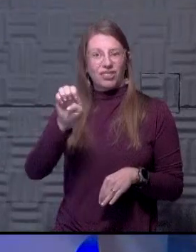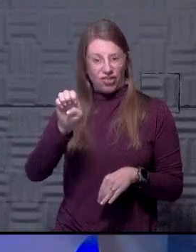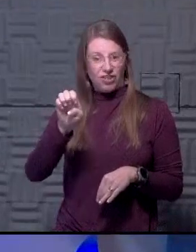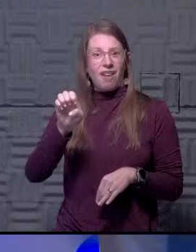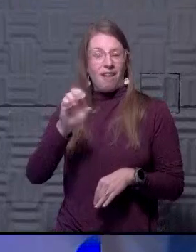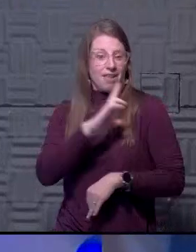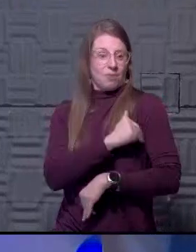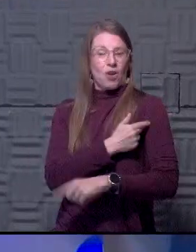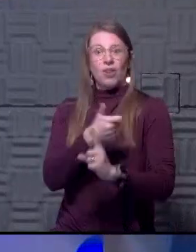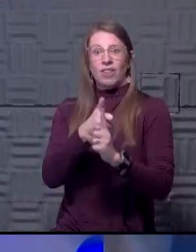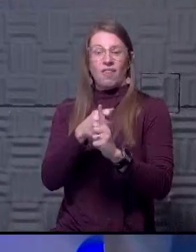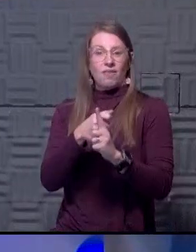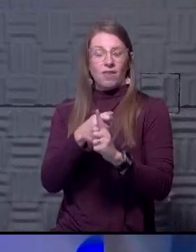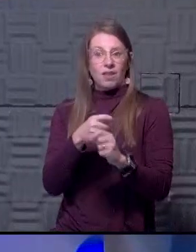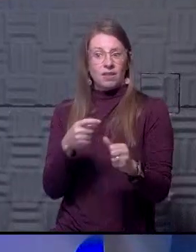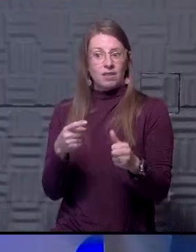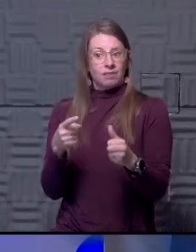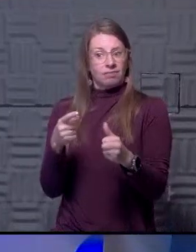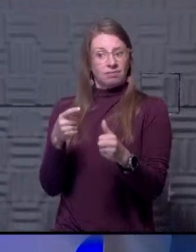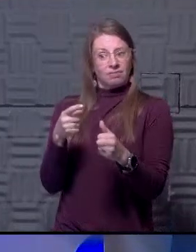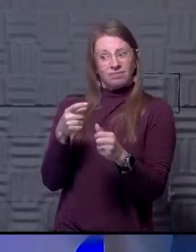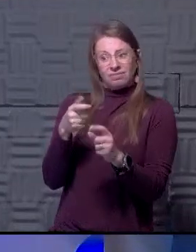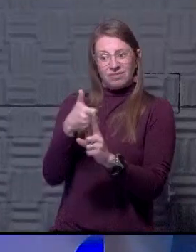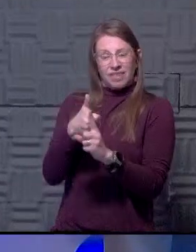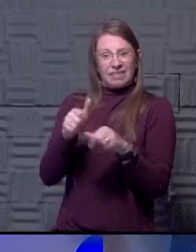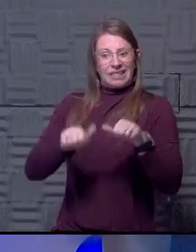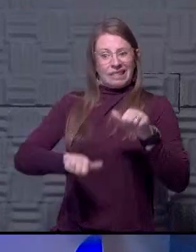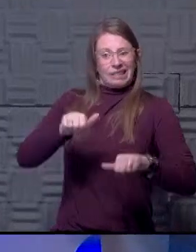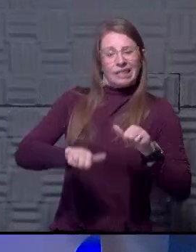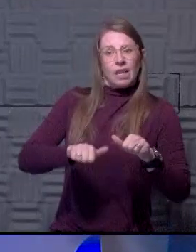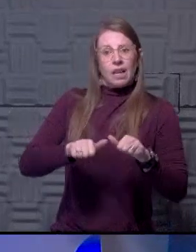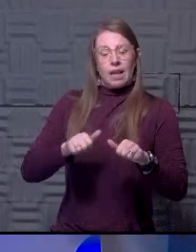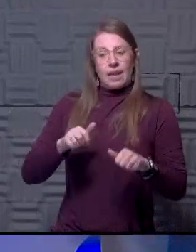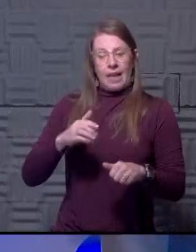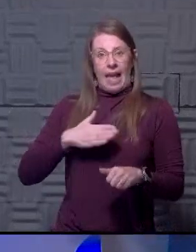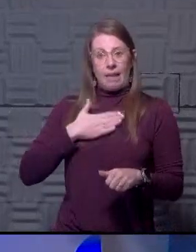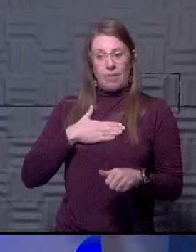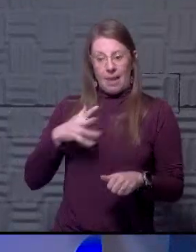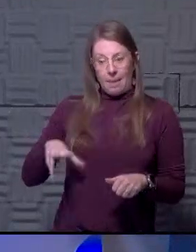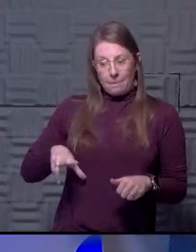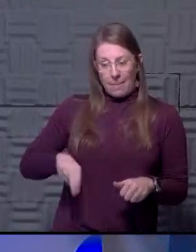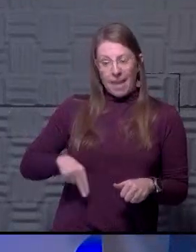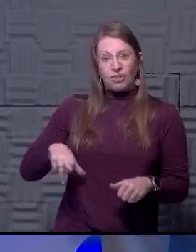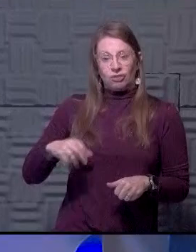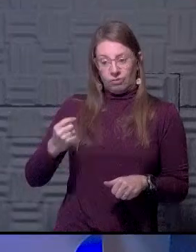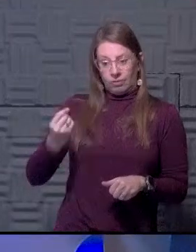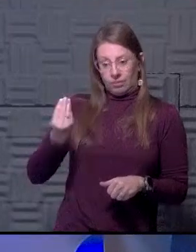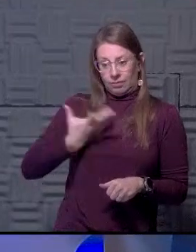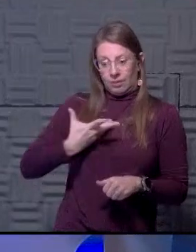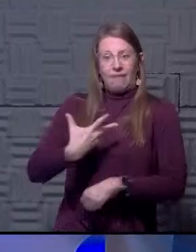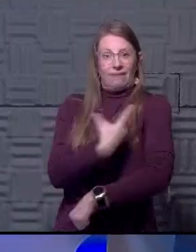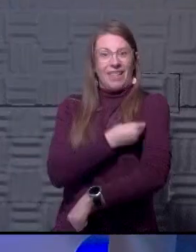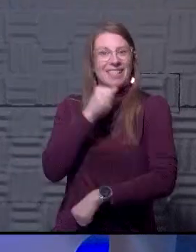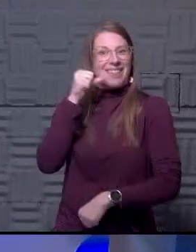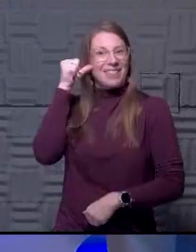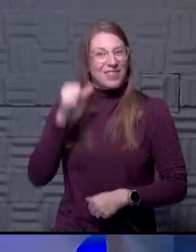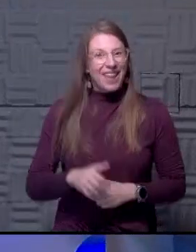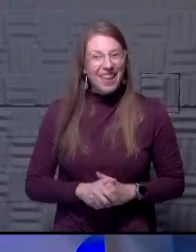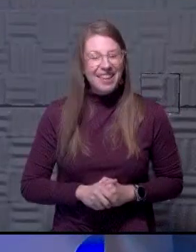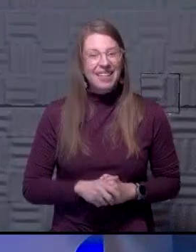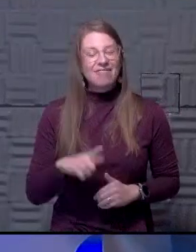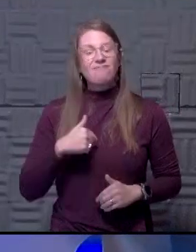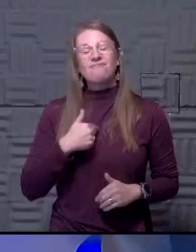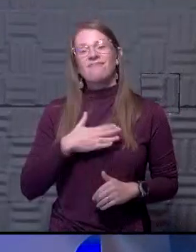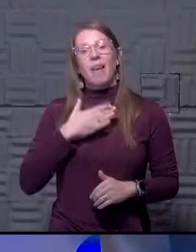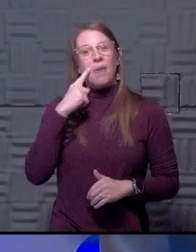she was one of the vaccine hesitant people, but she was so happy that she paged me and told me that she got her vaccine yesterday. So excellent. I